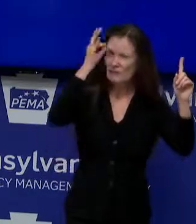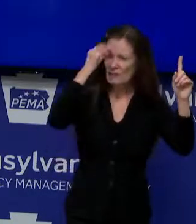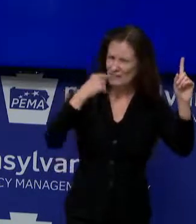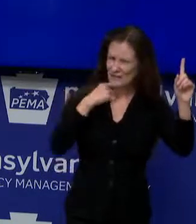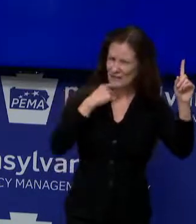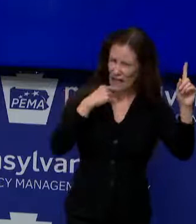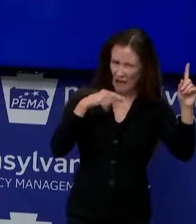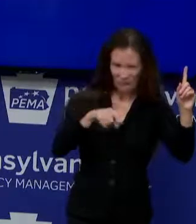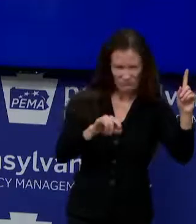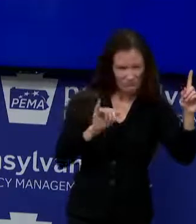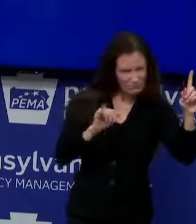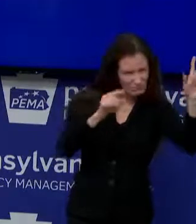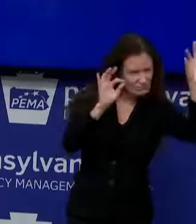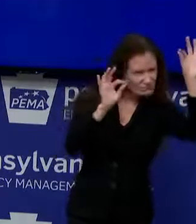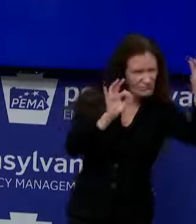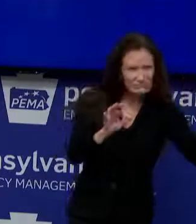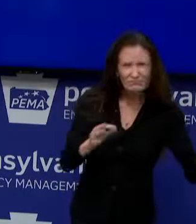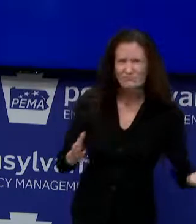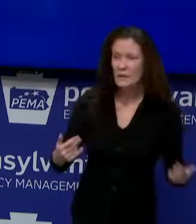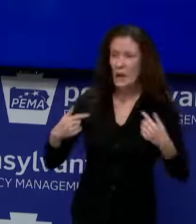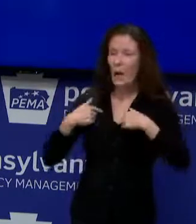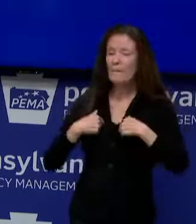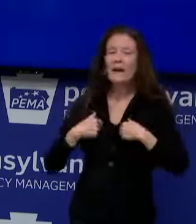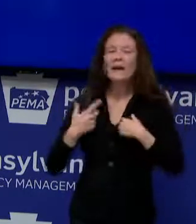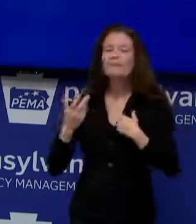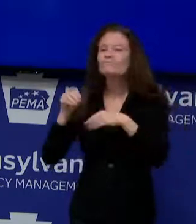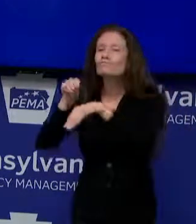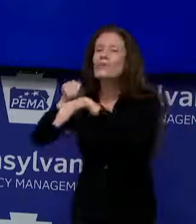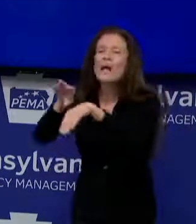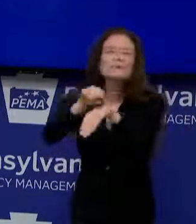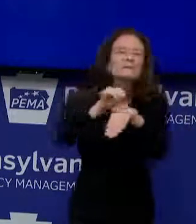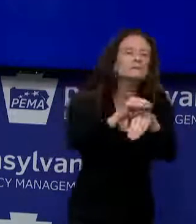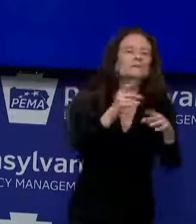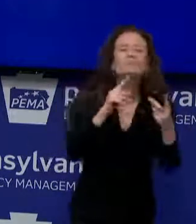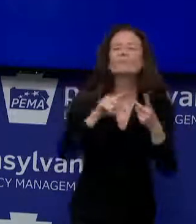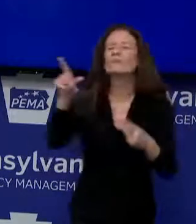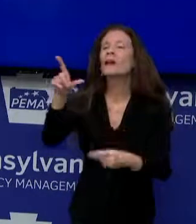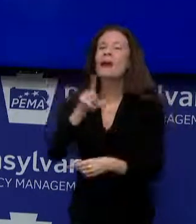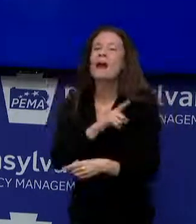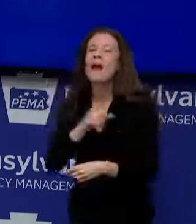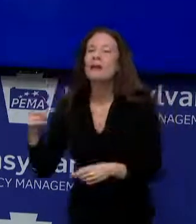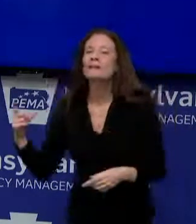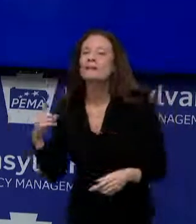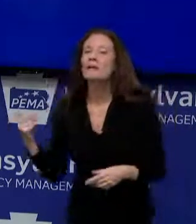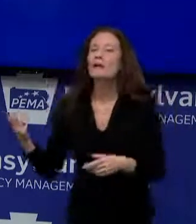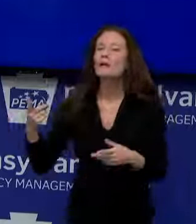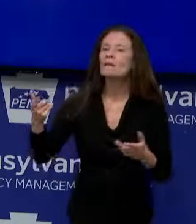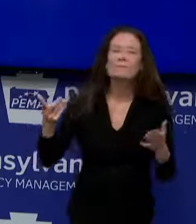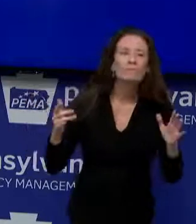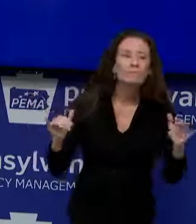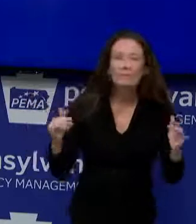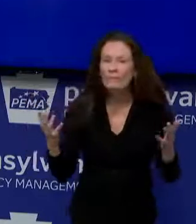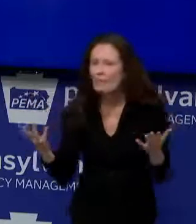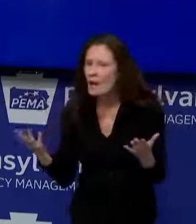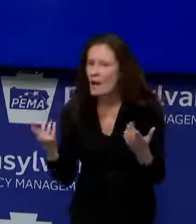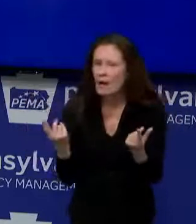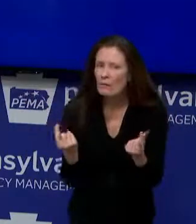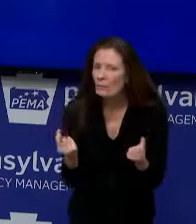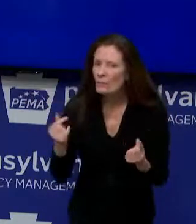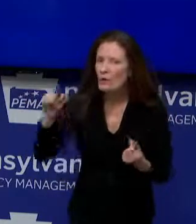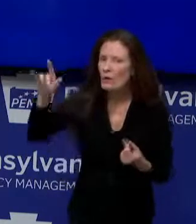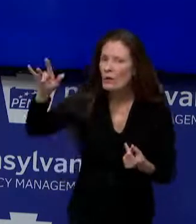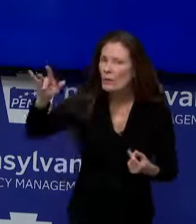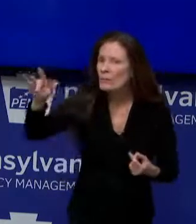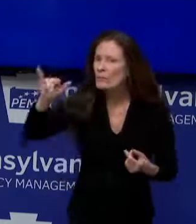guidance filled gaps that the legislature had left open. So look, I think we know that statutes are an imperfect